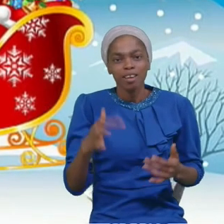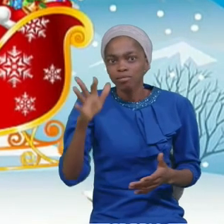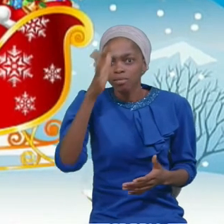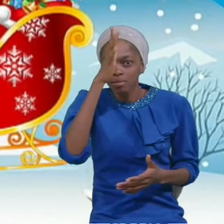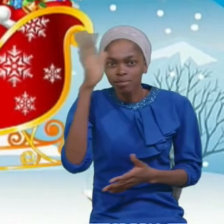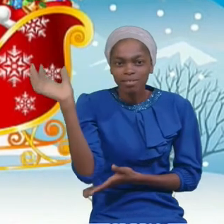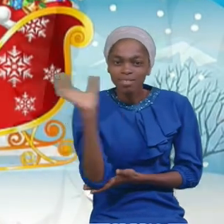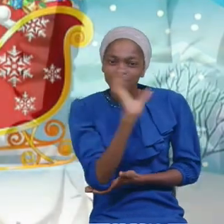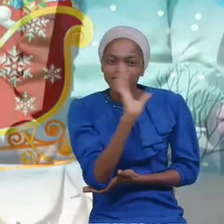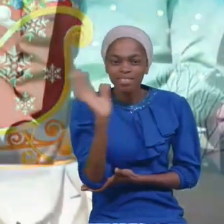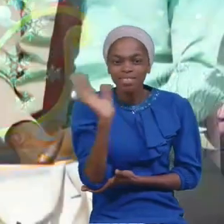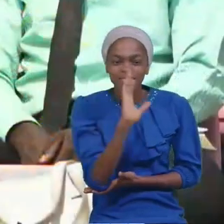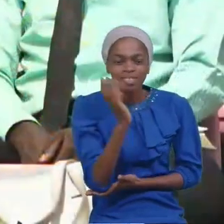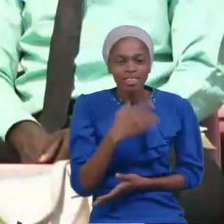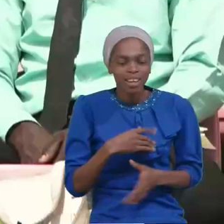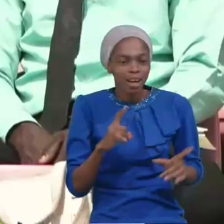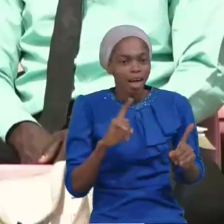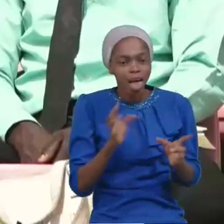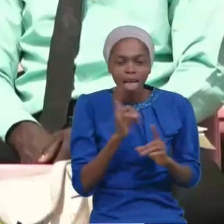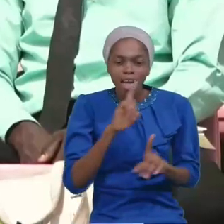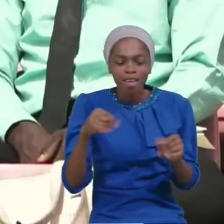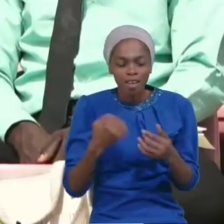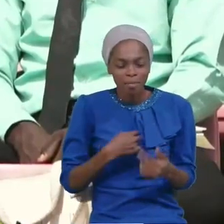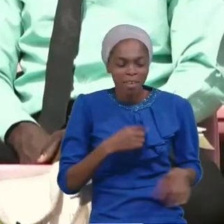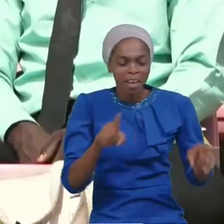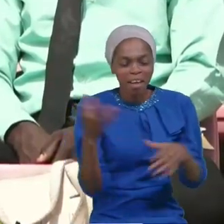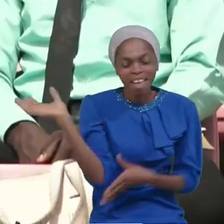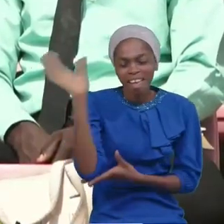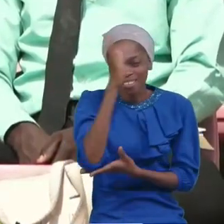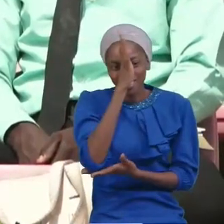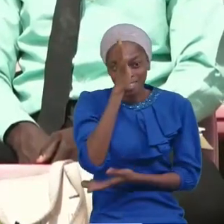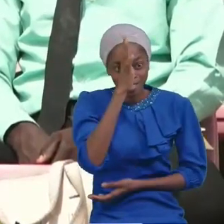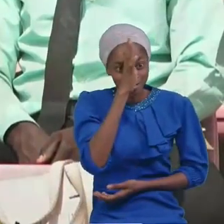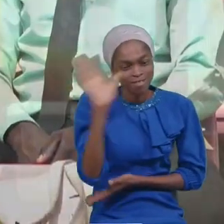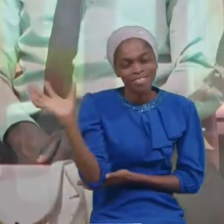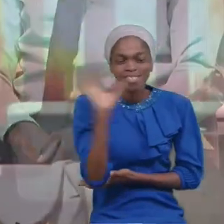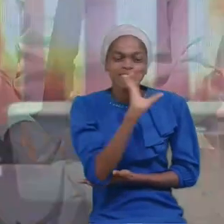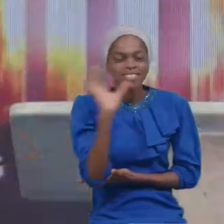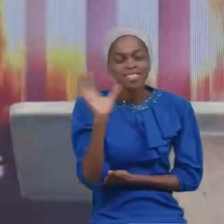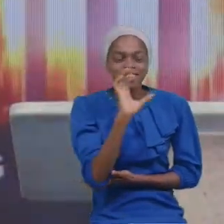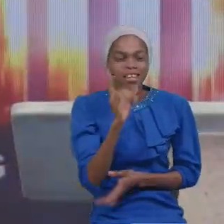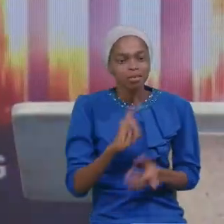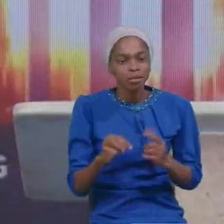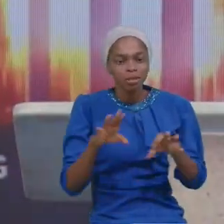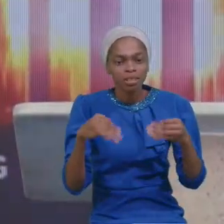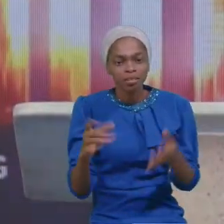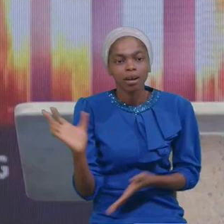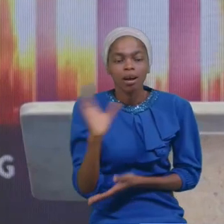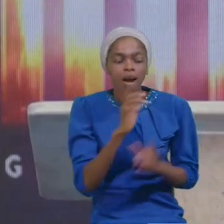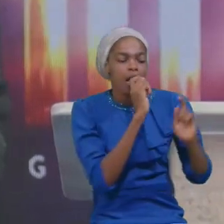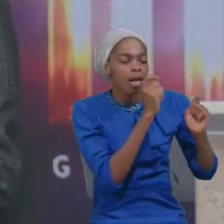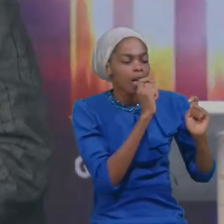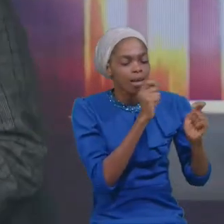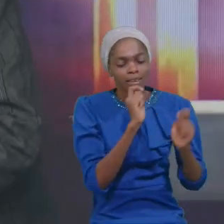you, might give you Tom Tom. And when you put it in your mouth, 5 minutes, the gift is gone. And